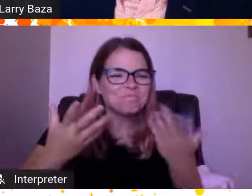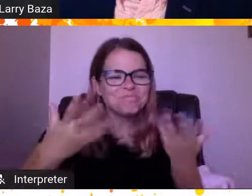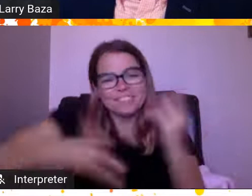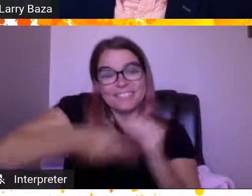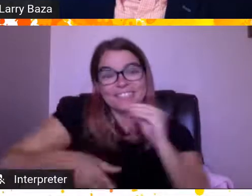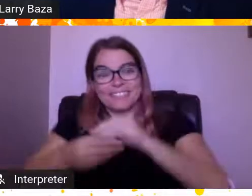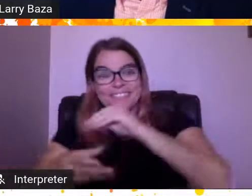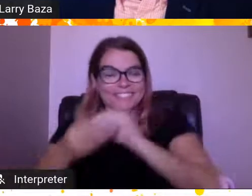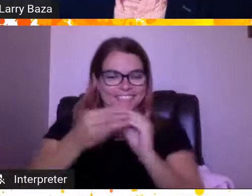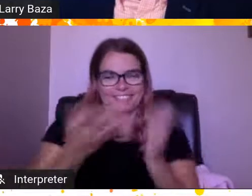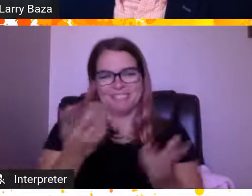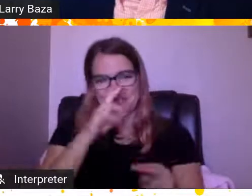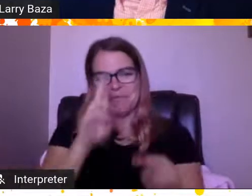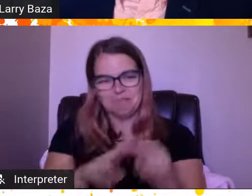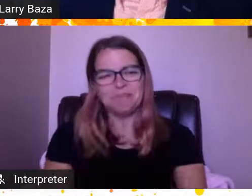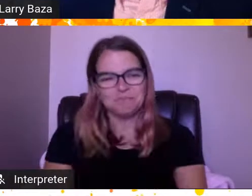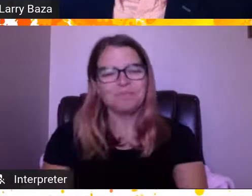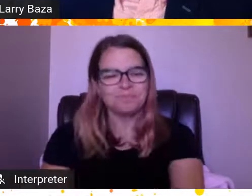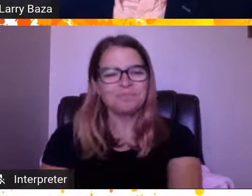toes.